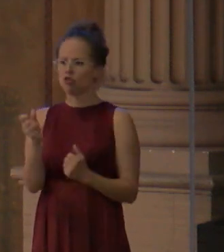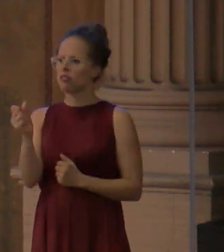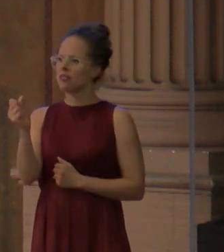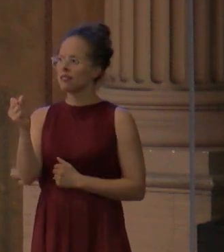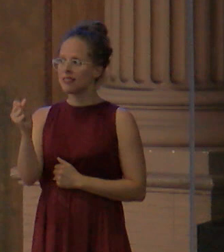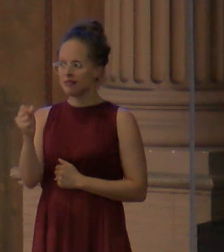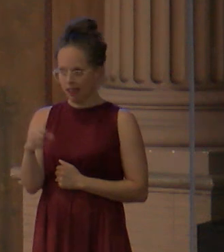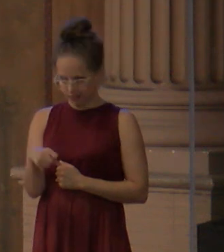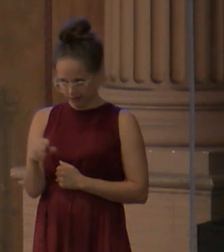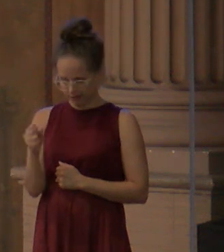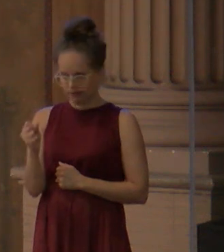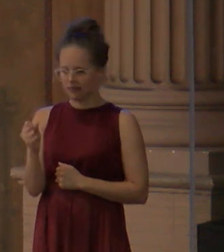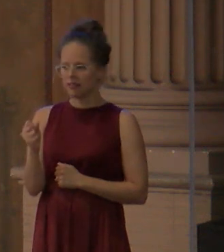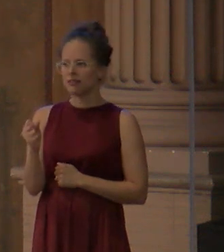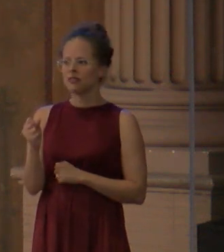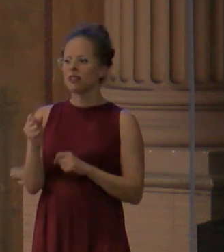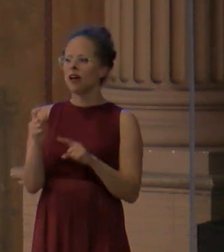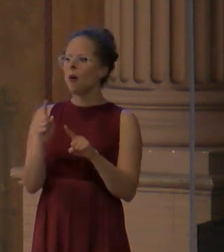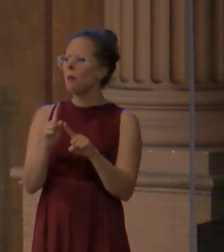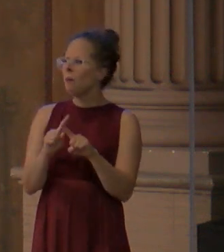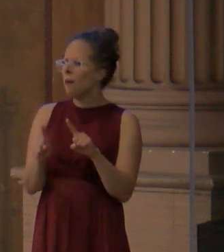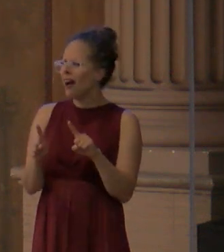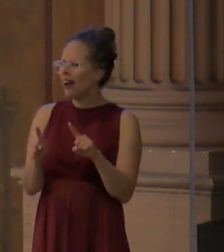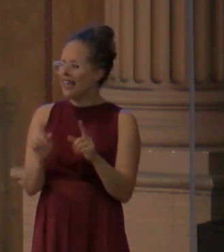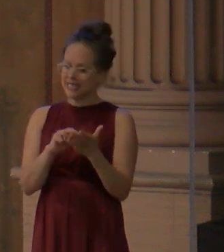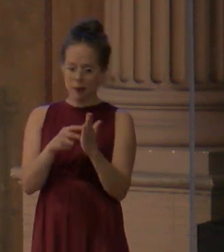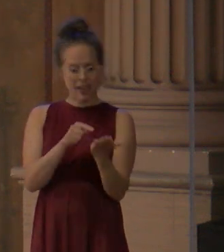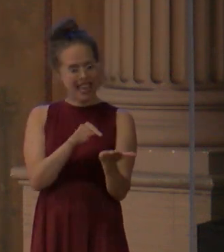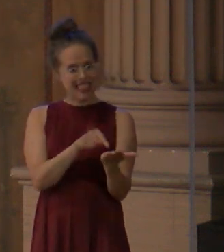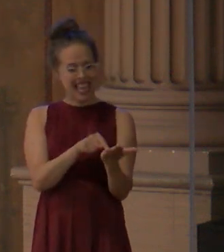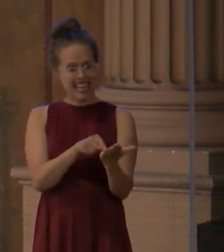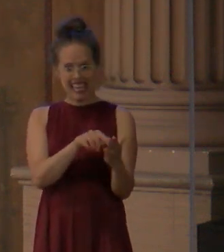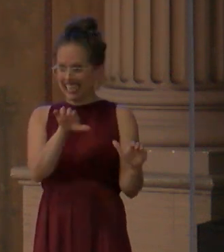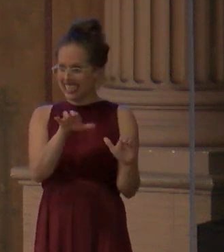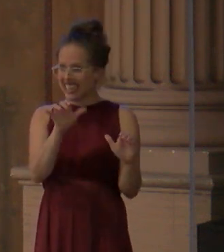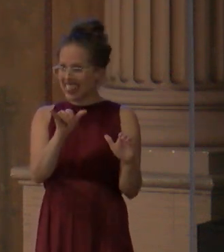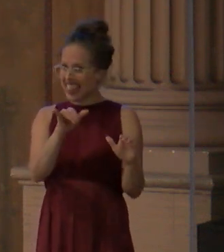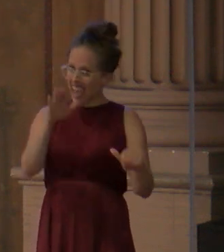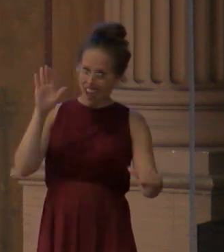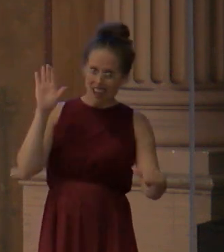speech as if Jesus just went around yelling at people and calling them names all the time.